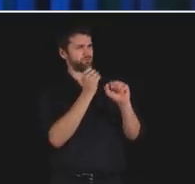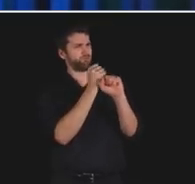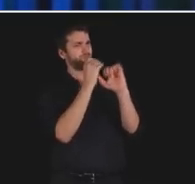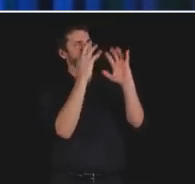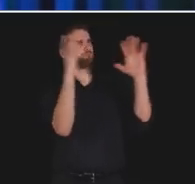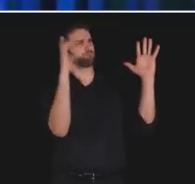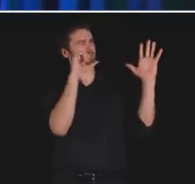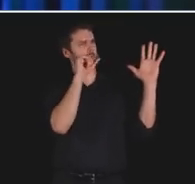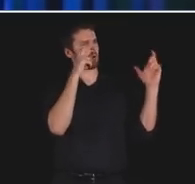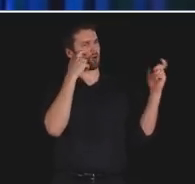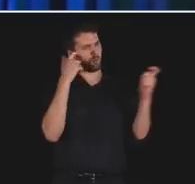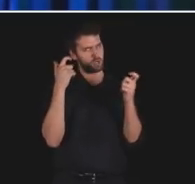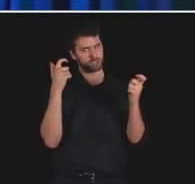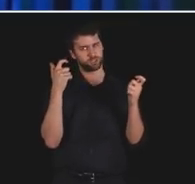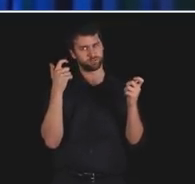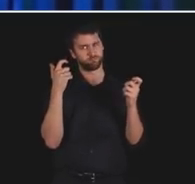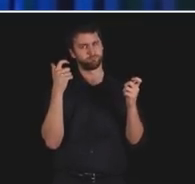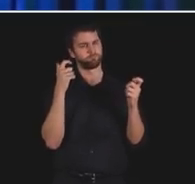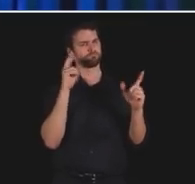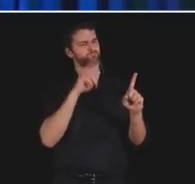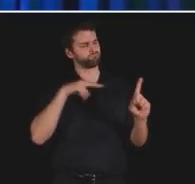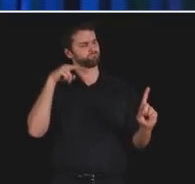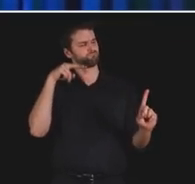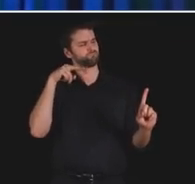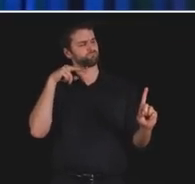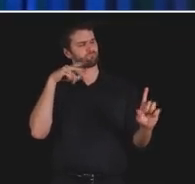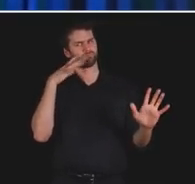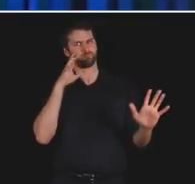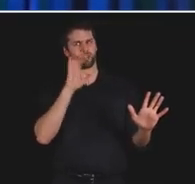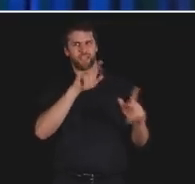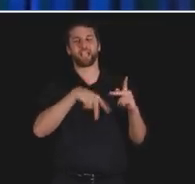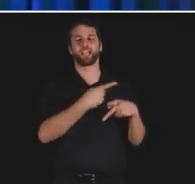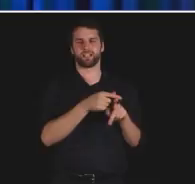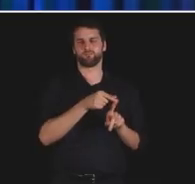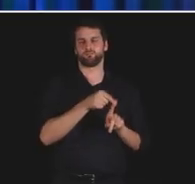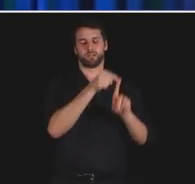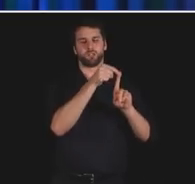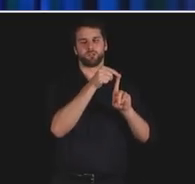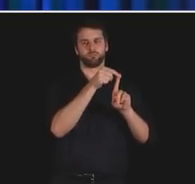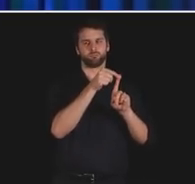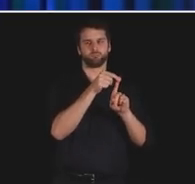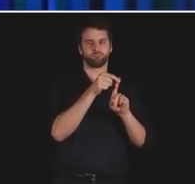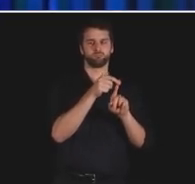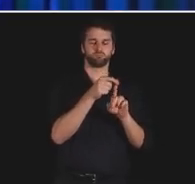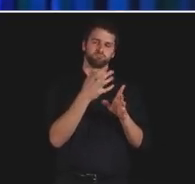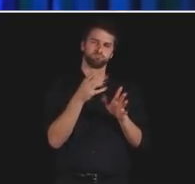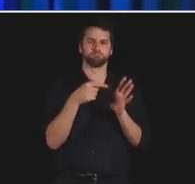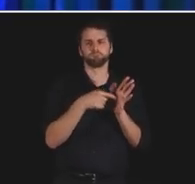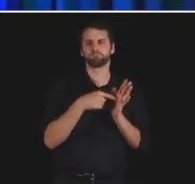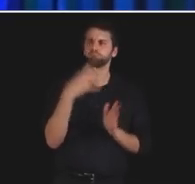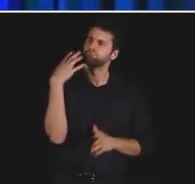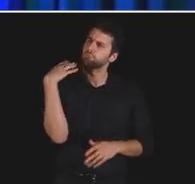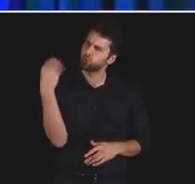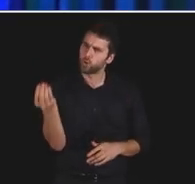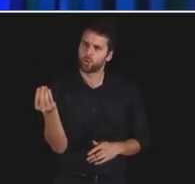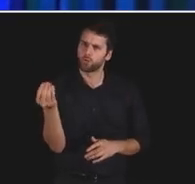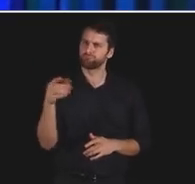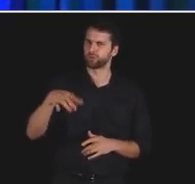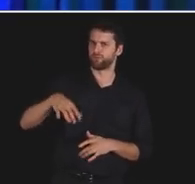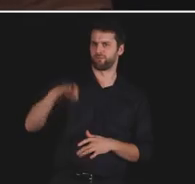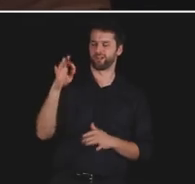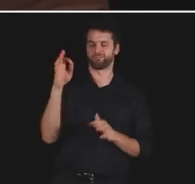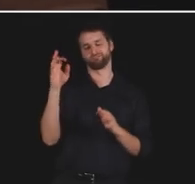people see bird watching, and especially this type of birding, where you go out somewhere, you find something really interesting, like say a